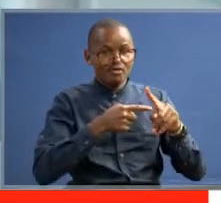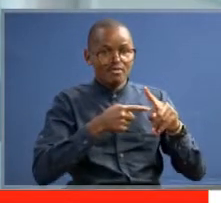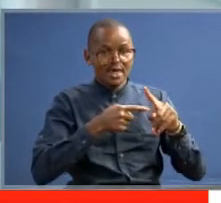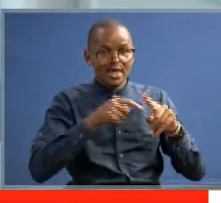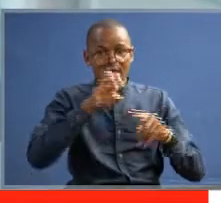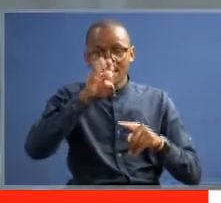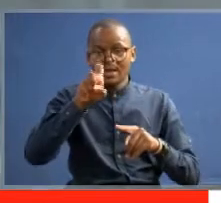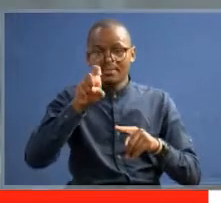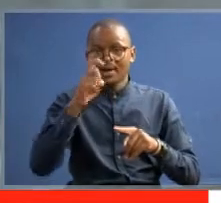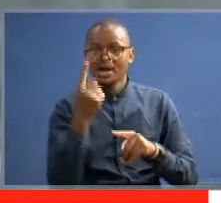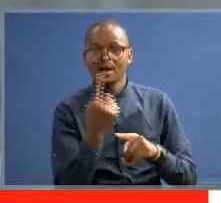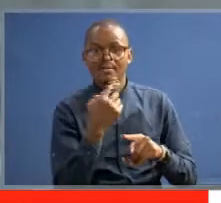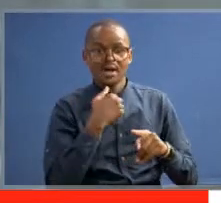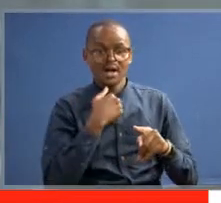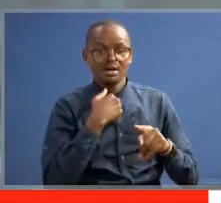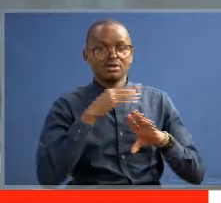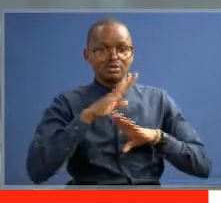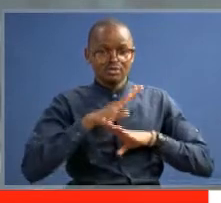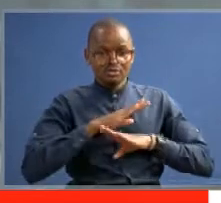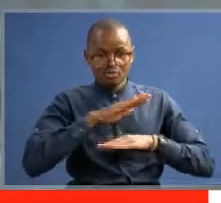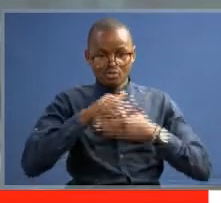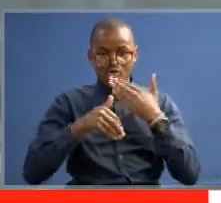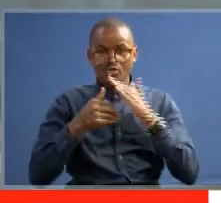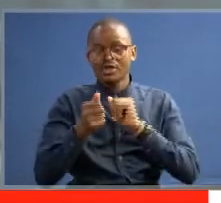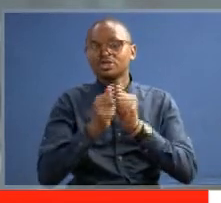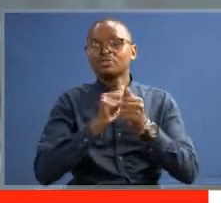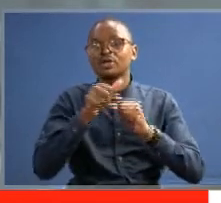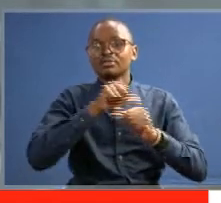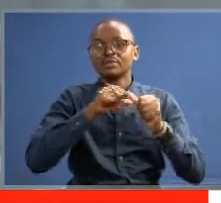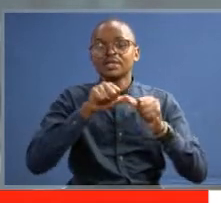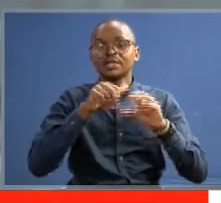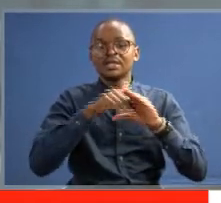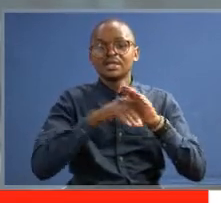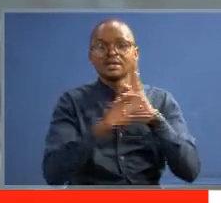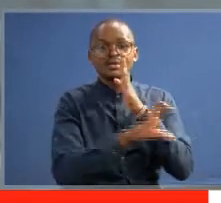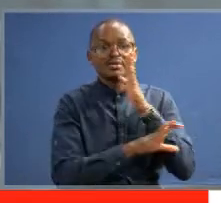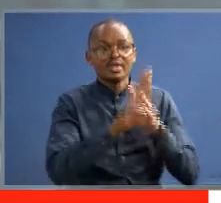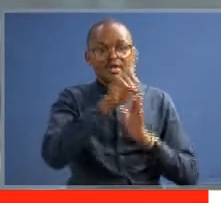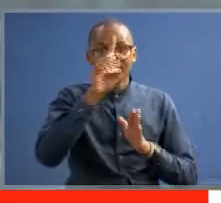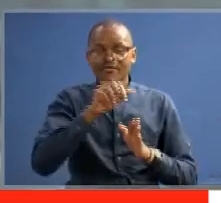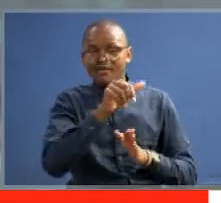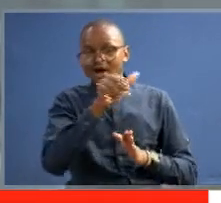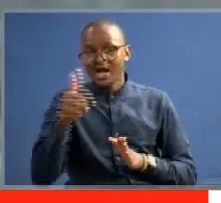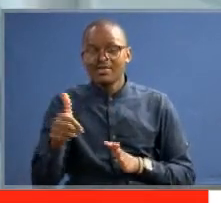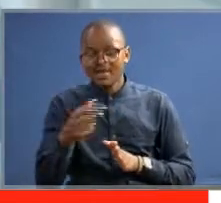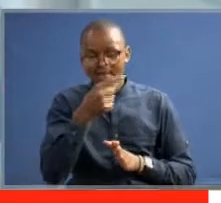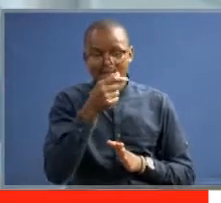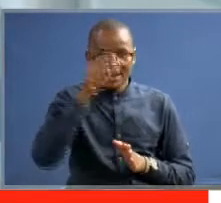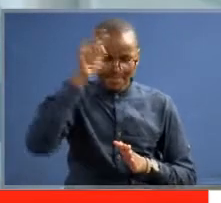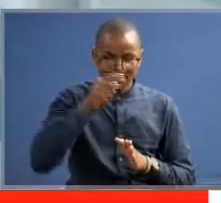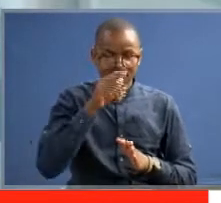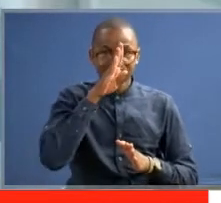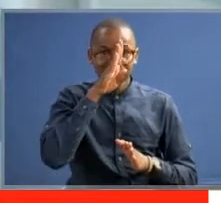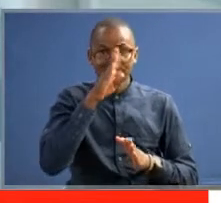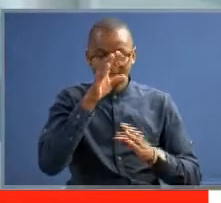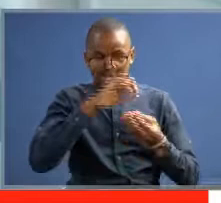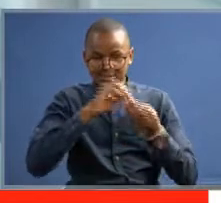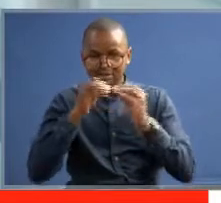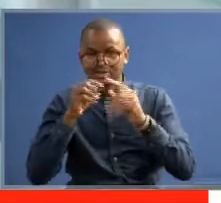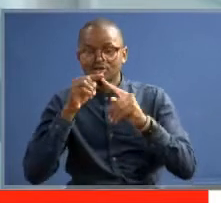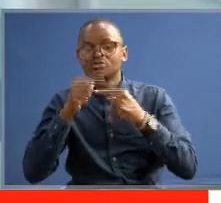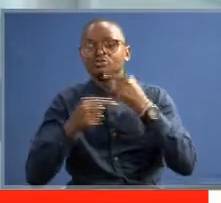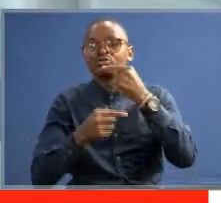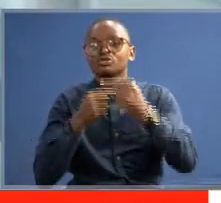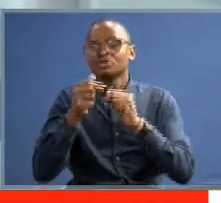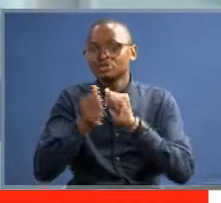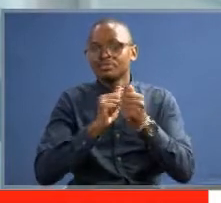Exchequer alone, are not adequate to run all sports activities in the country. And therefore, other money must be created from elsewhere to run